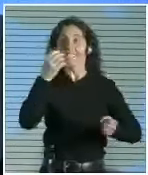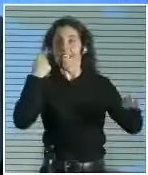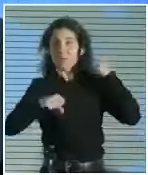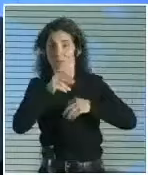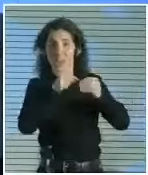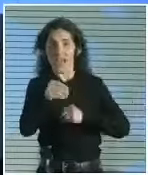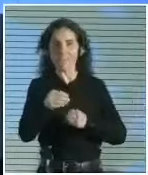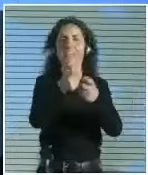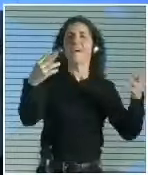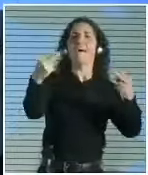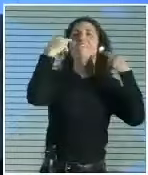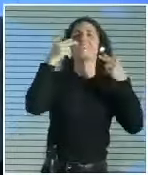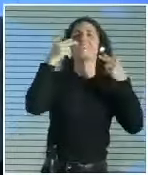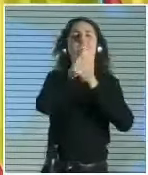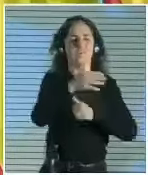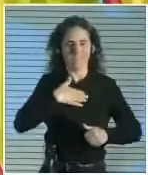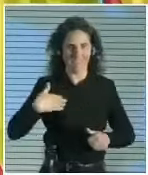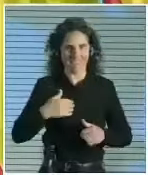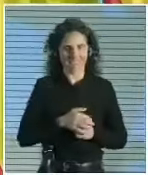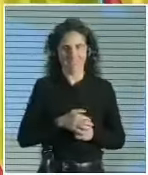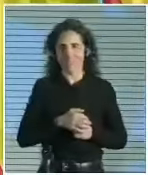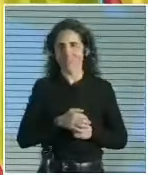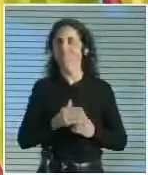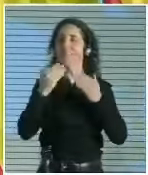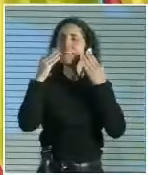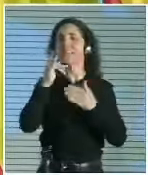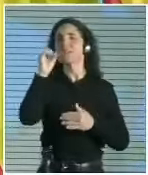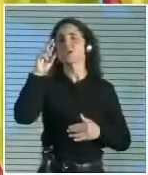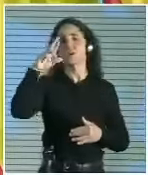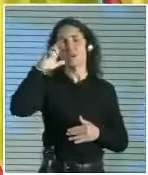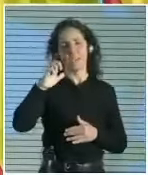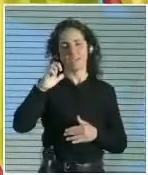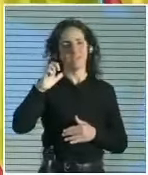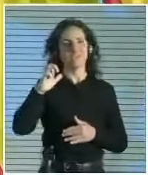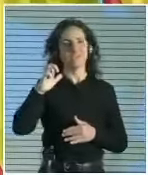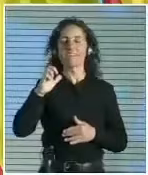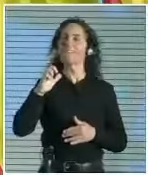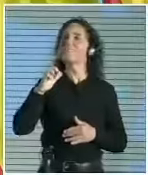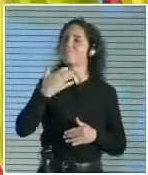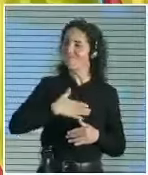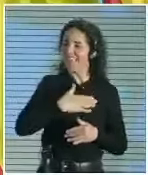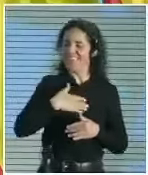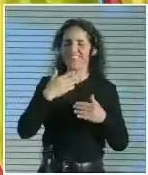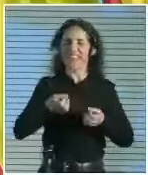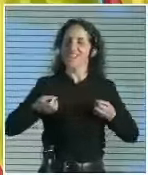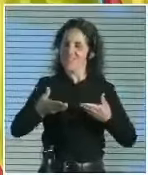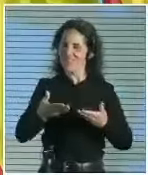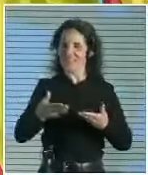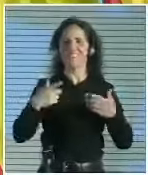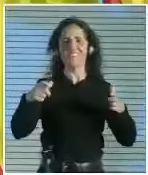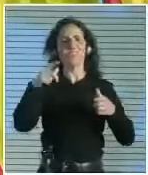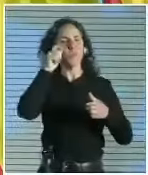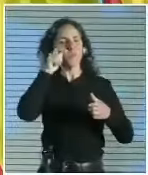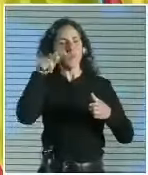Jorge. And it's actually a pleasure to announce that the tourism sector has been identified as a high impact sector in the